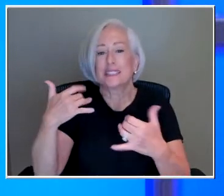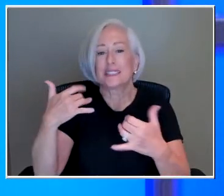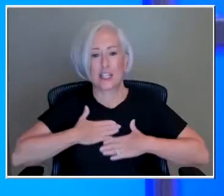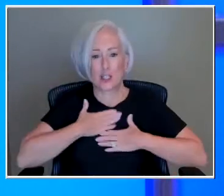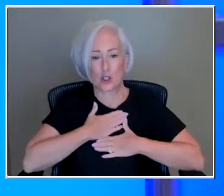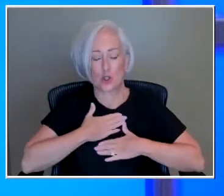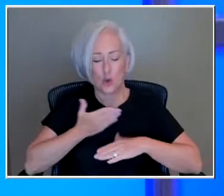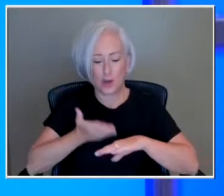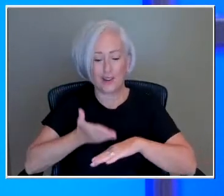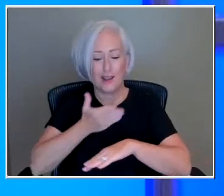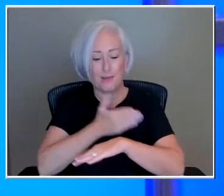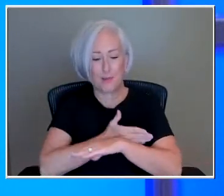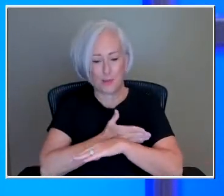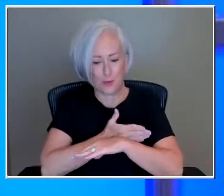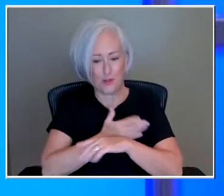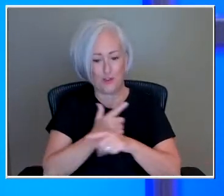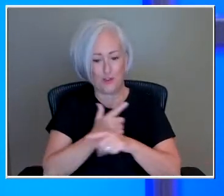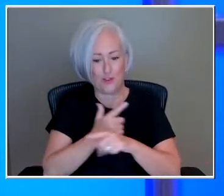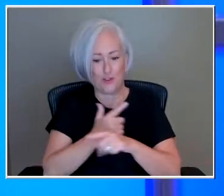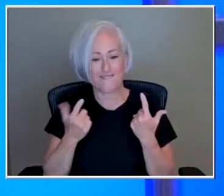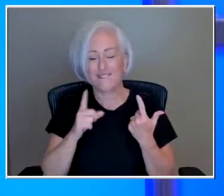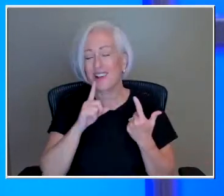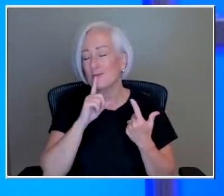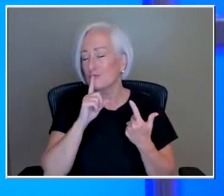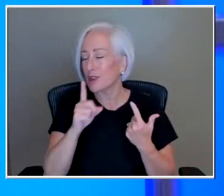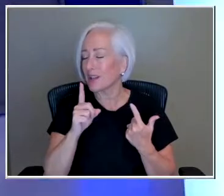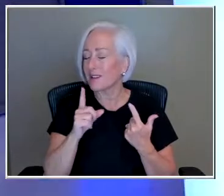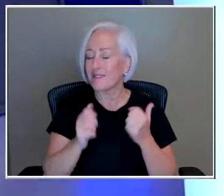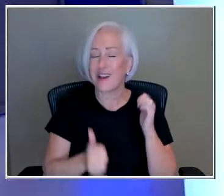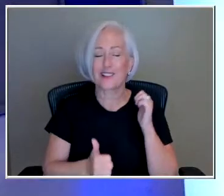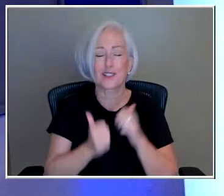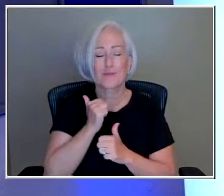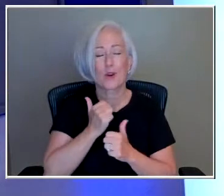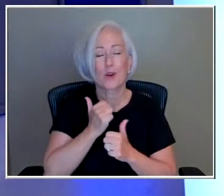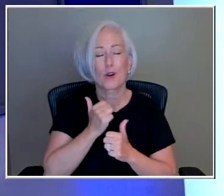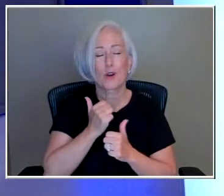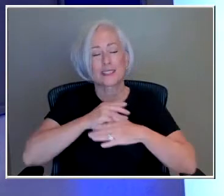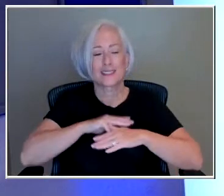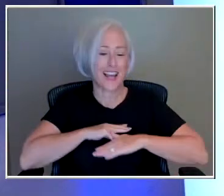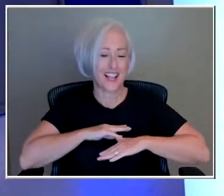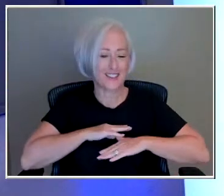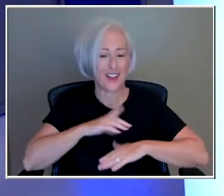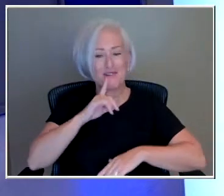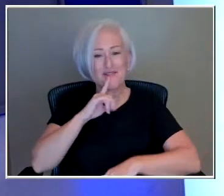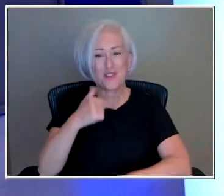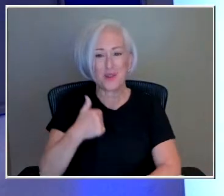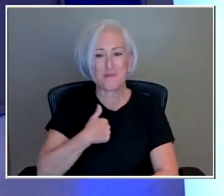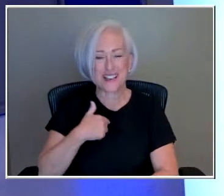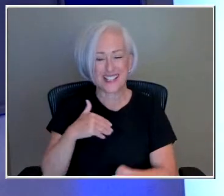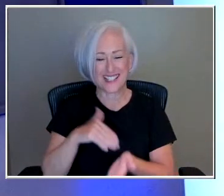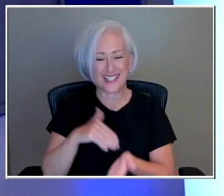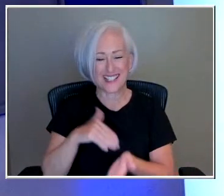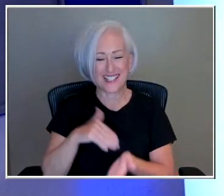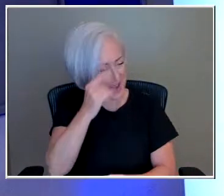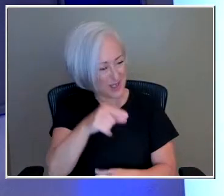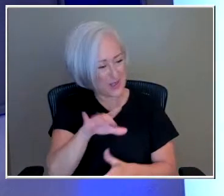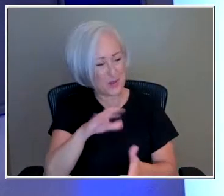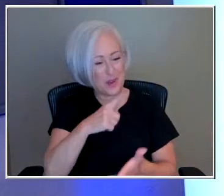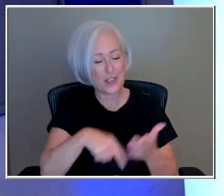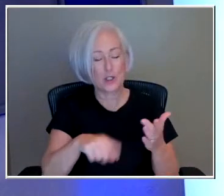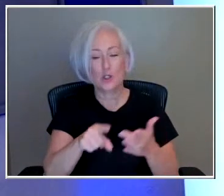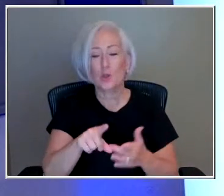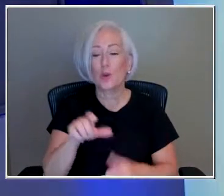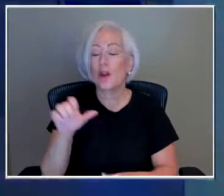think that's one of the most gratifying things as a doctor, to see that in your patients. That's why you do what you do. Carlene, before we let you go, is there anything else you